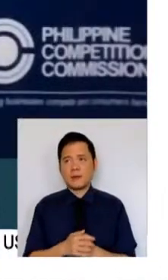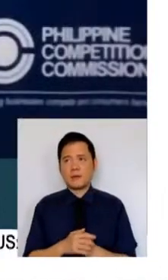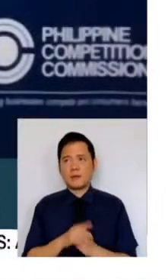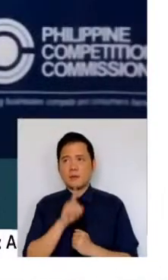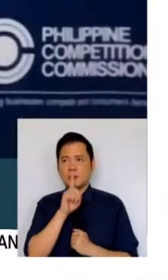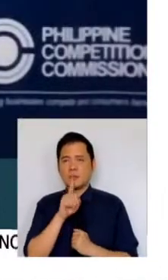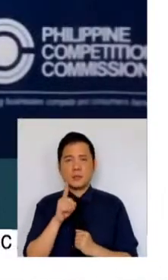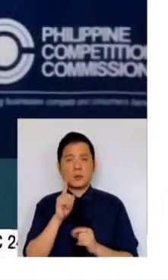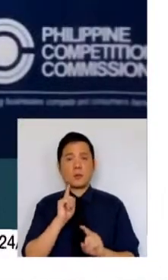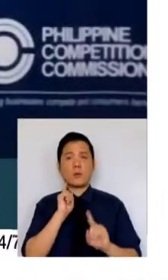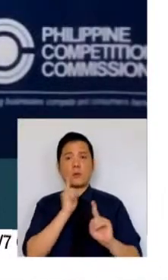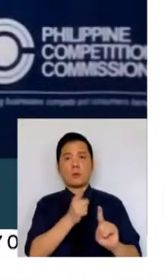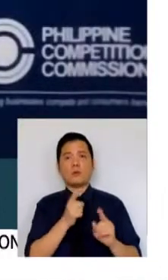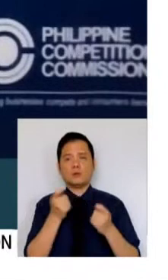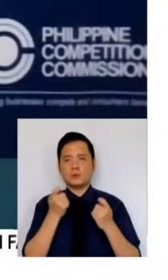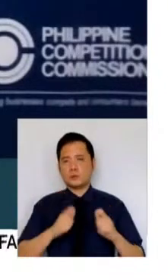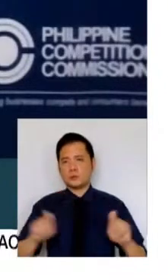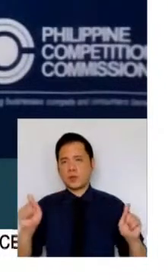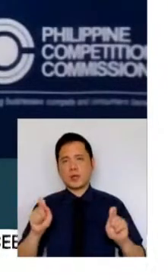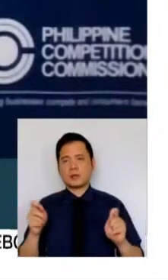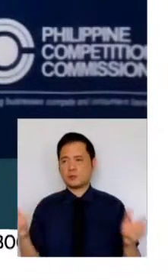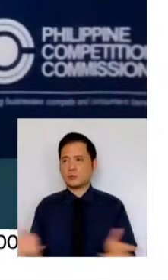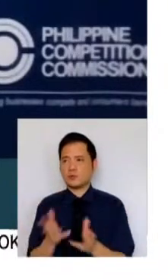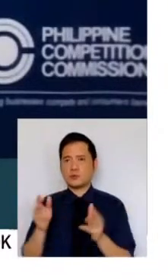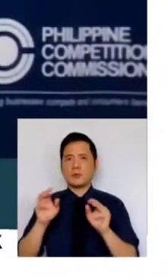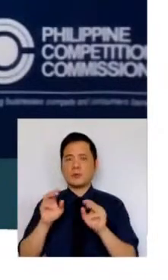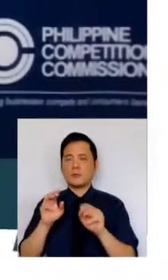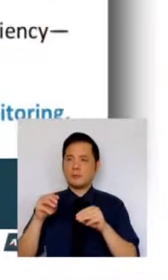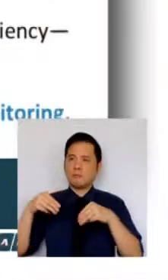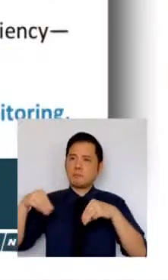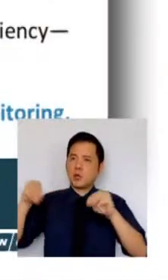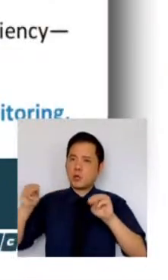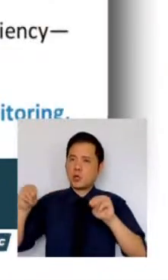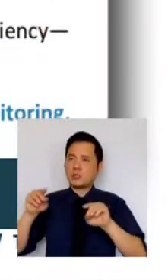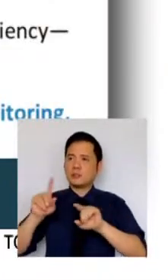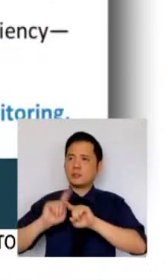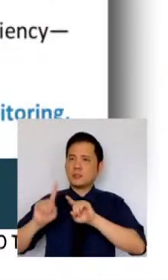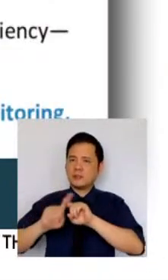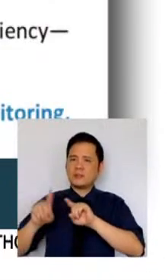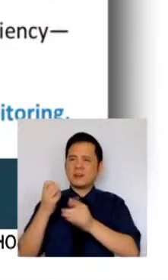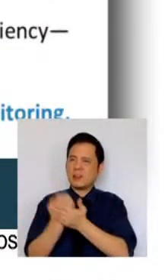to deliver economic welfare.